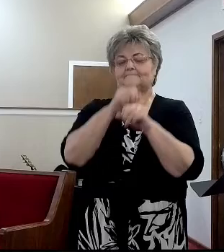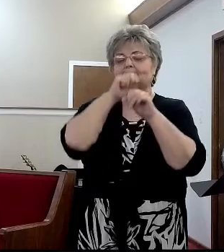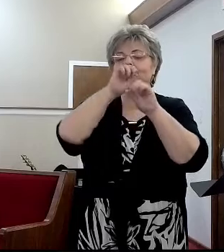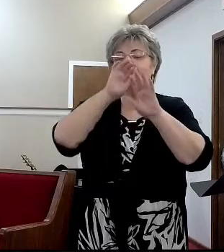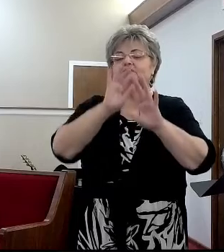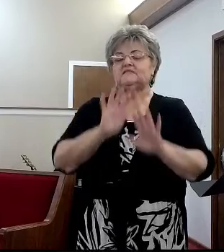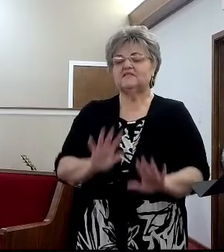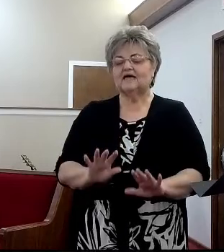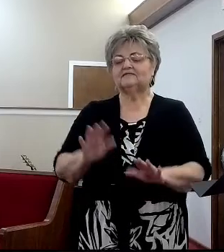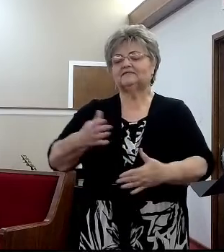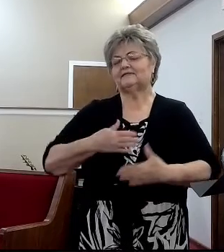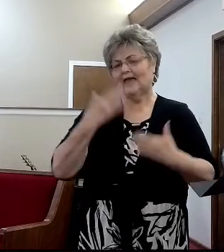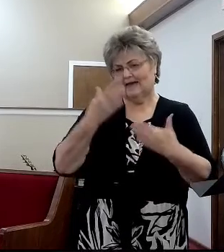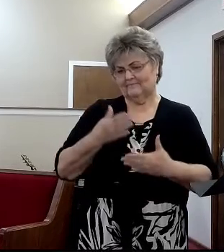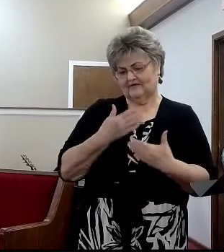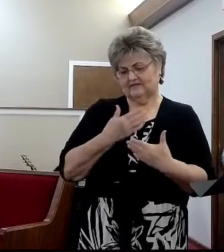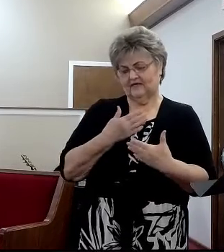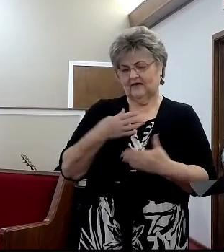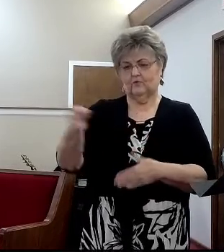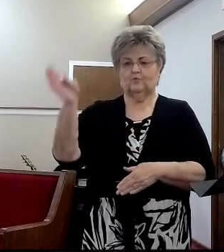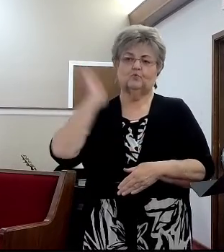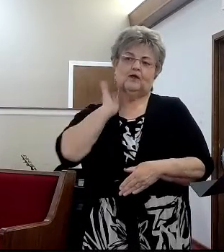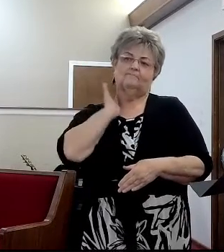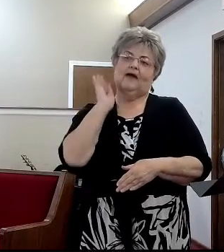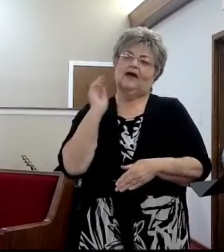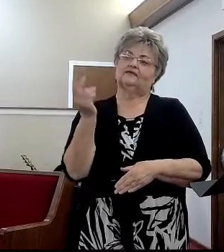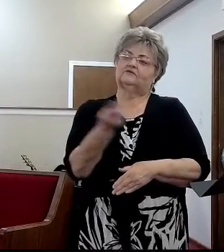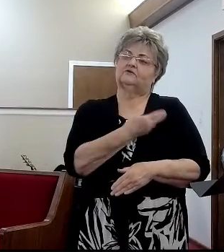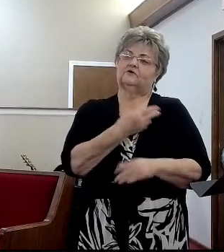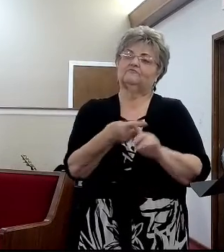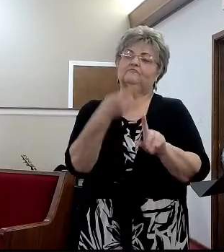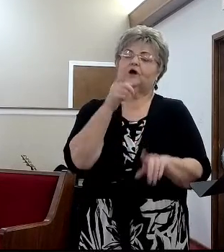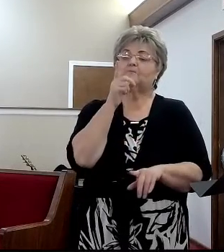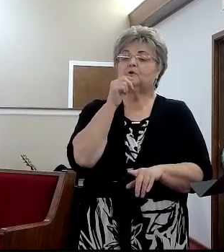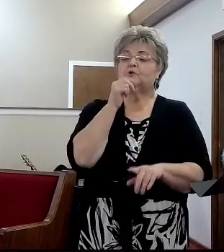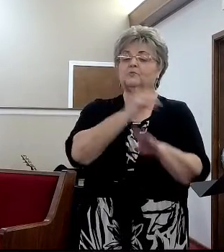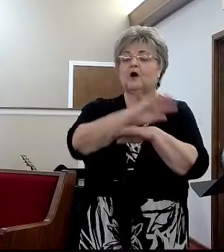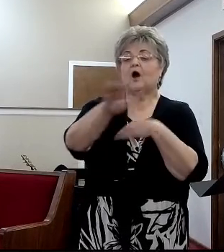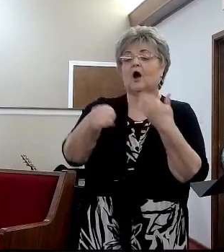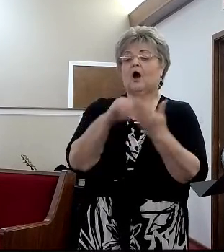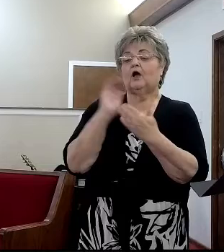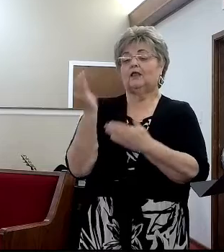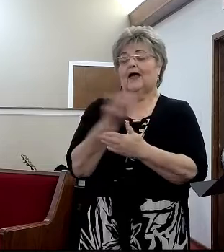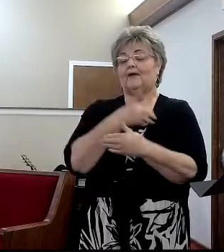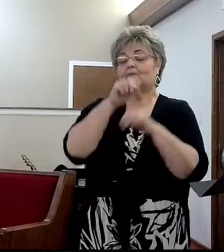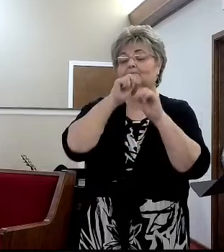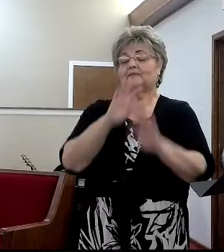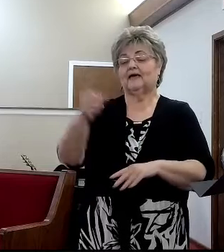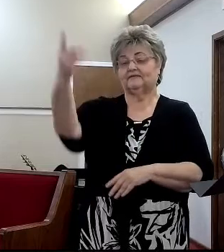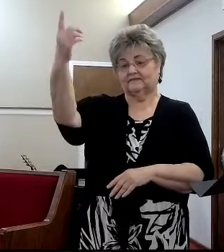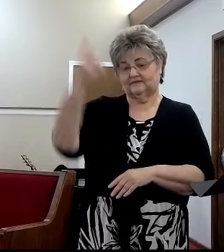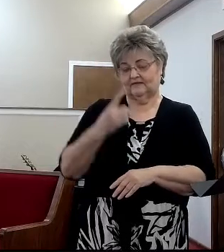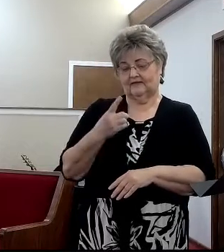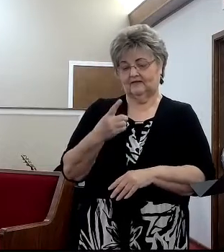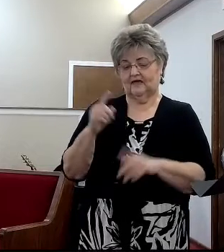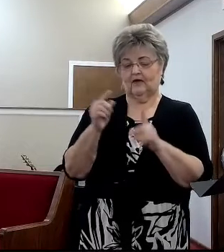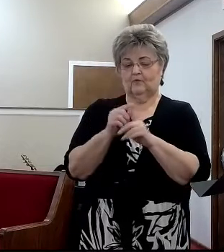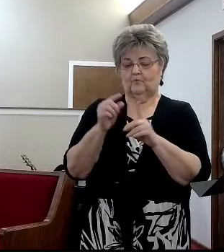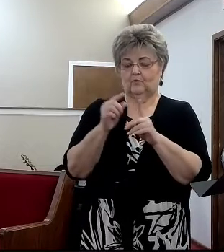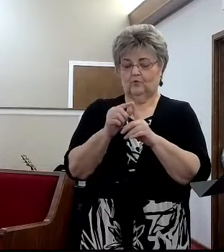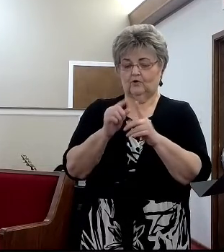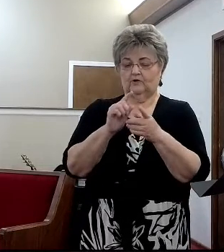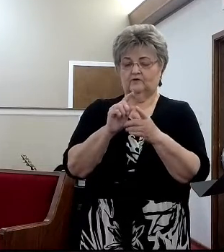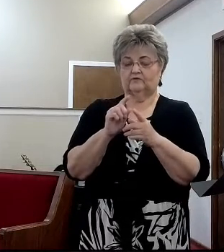happiness because it reminds us from whom all our blessings come. The word translated happy here refers